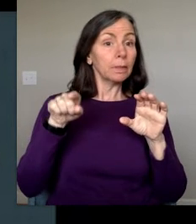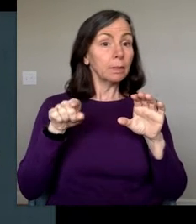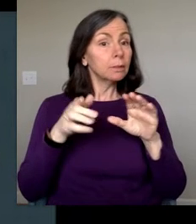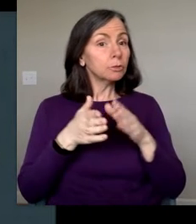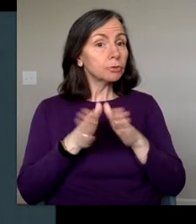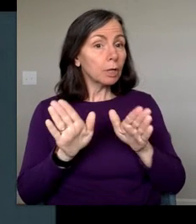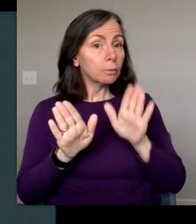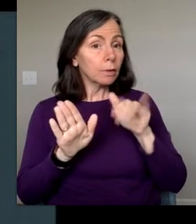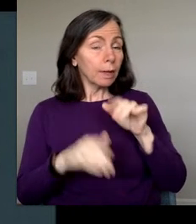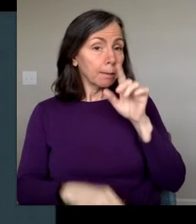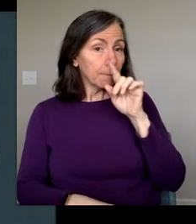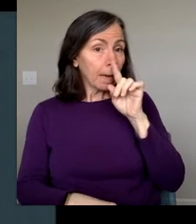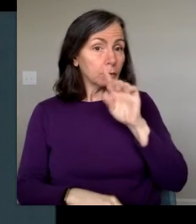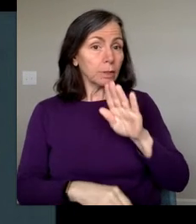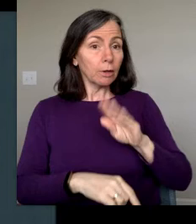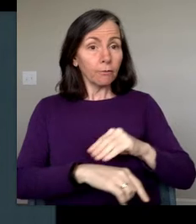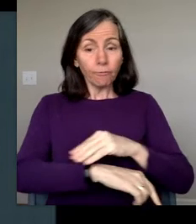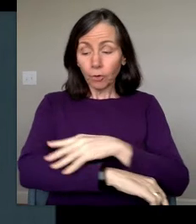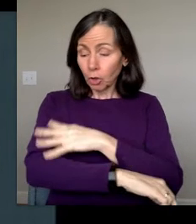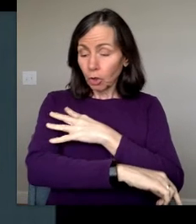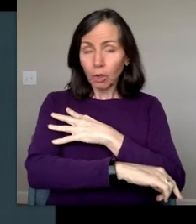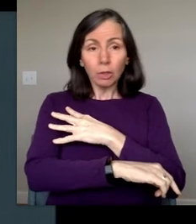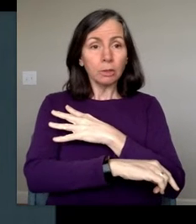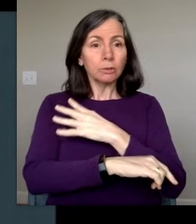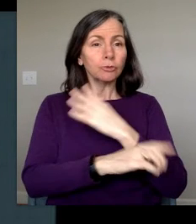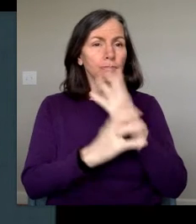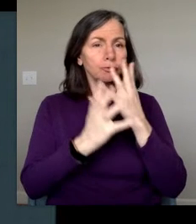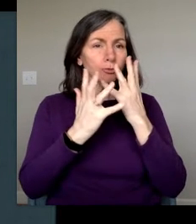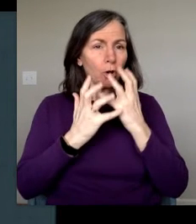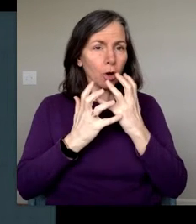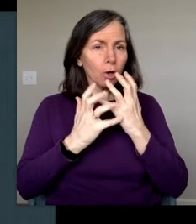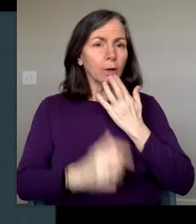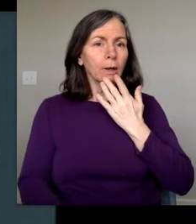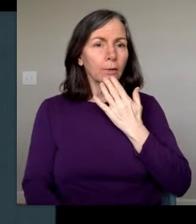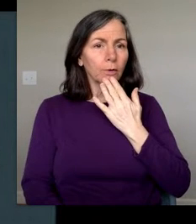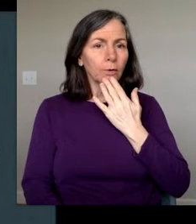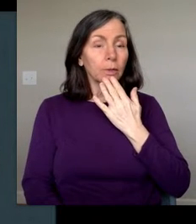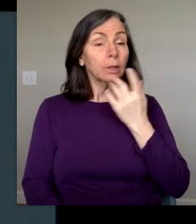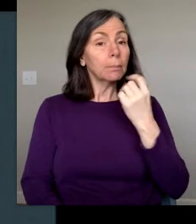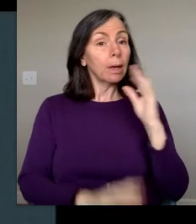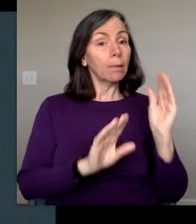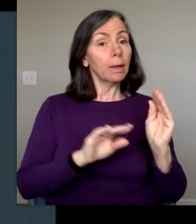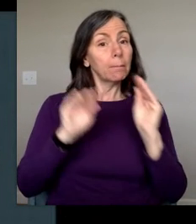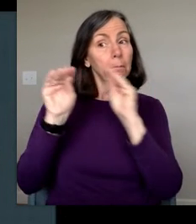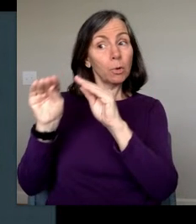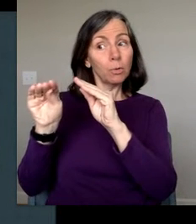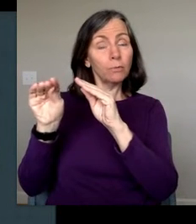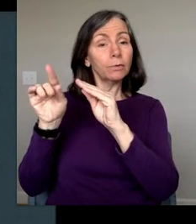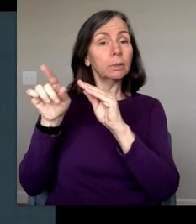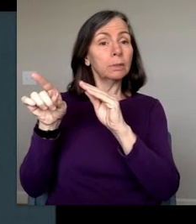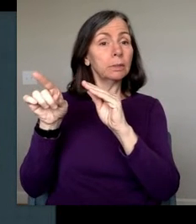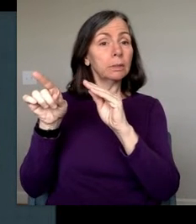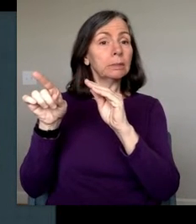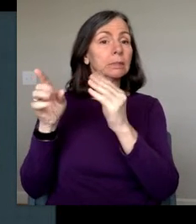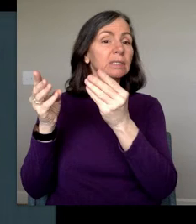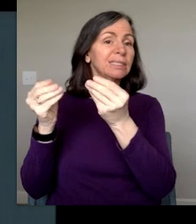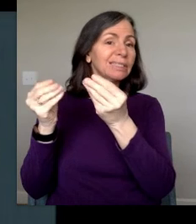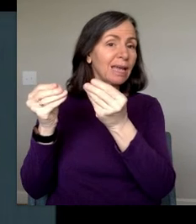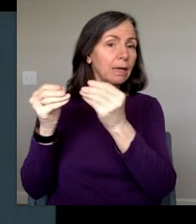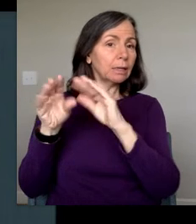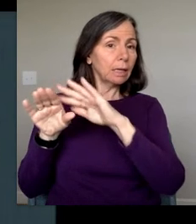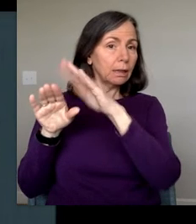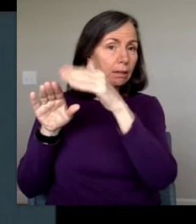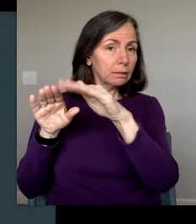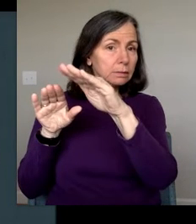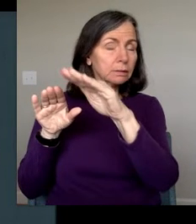moved to a different environment that was light colored, the hills, the sand hills were light colored,